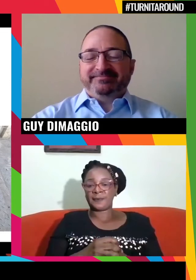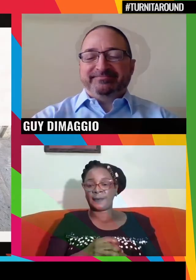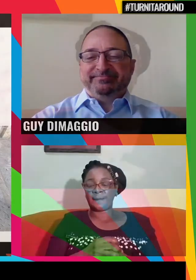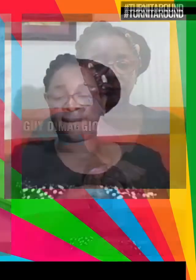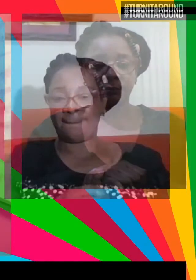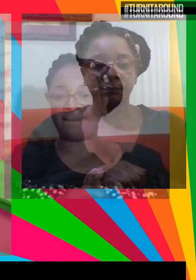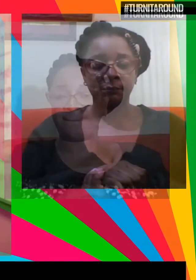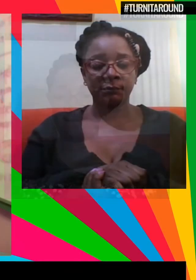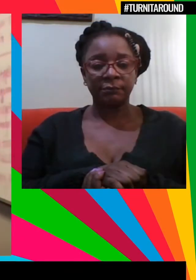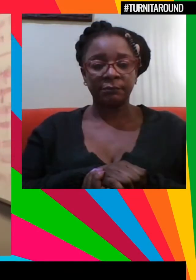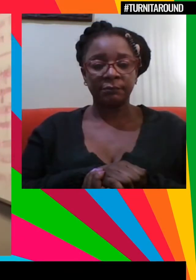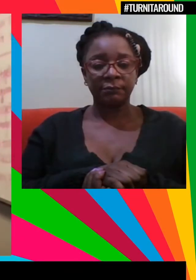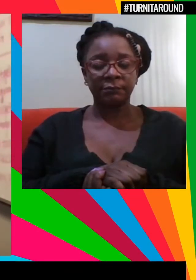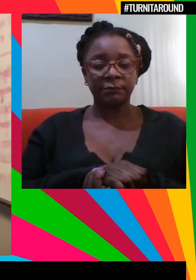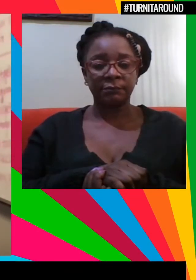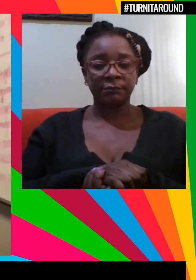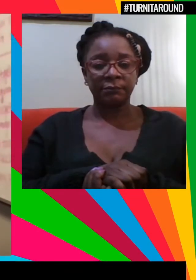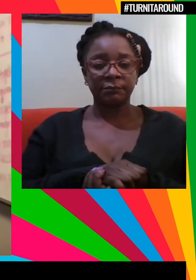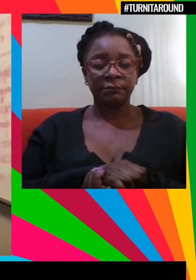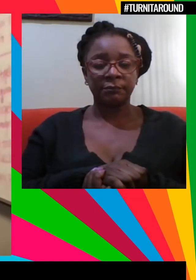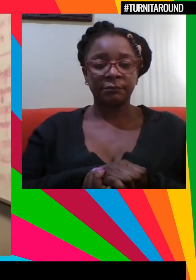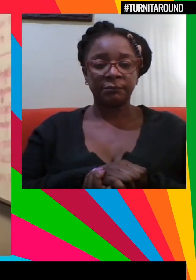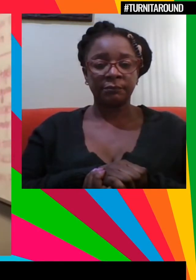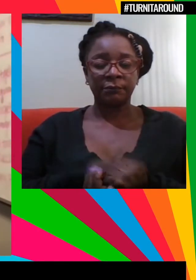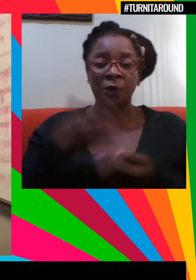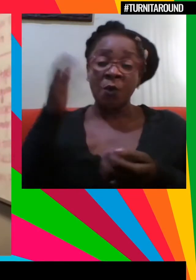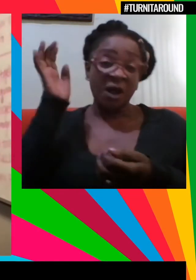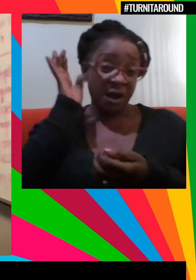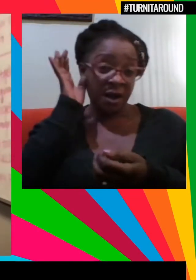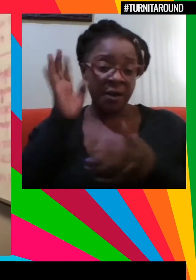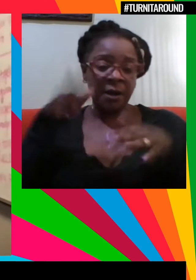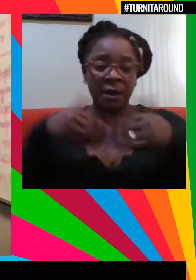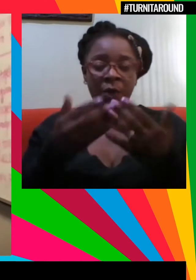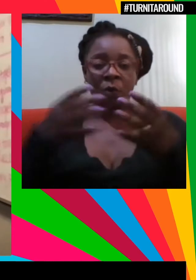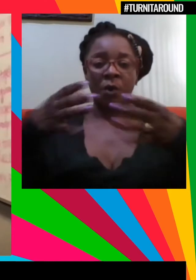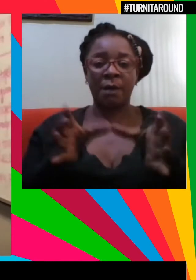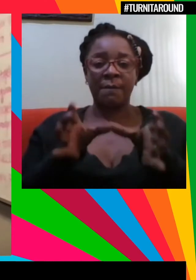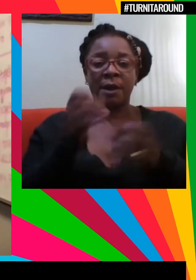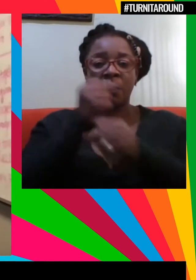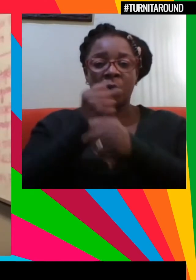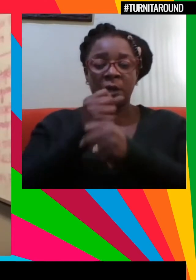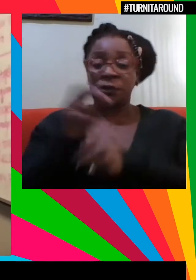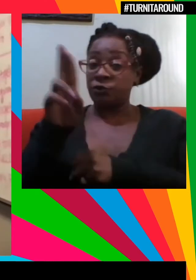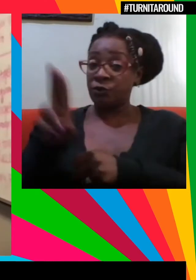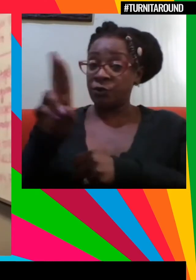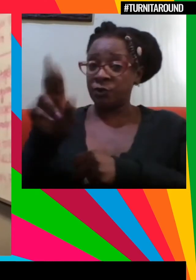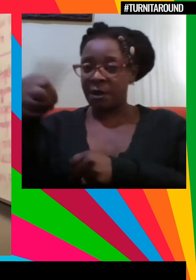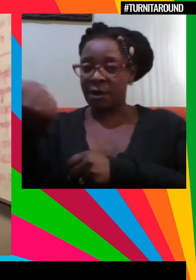Yeah, thank you, Guy. So we've heard about how each of these companies are working to use otherwise ocean-bound